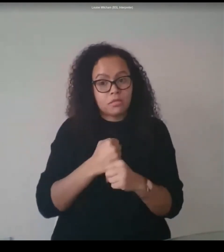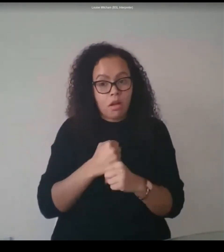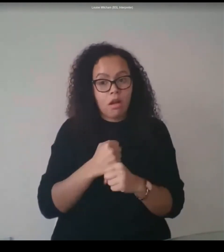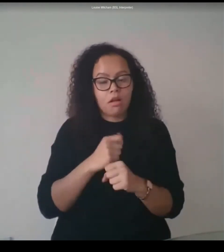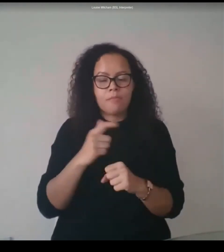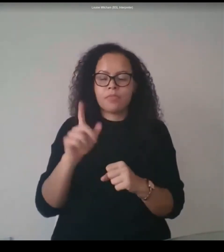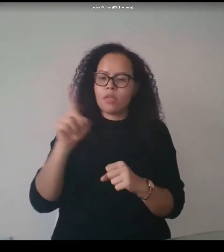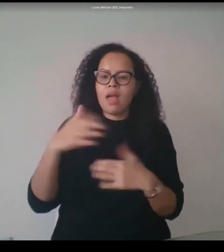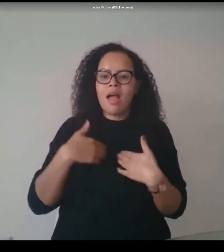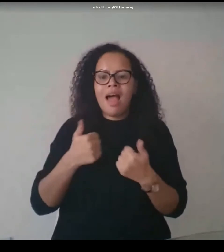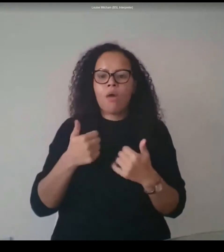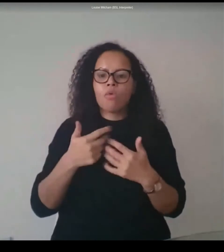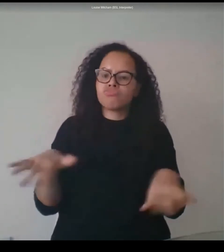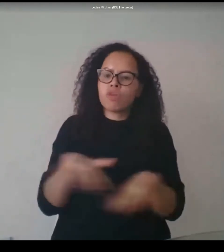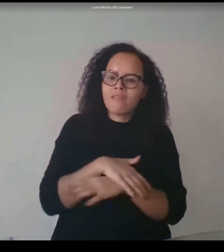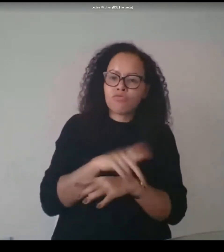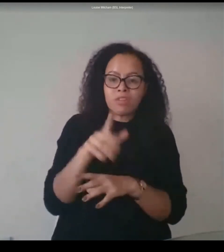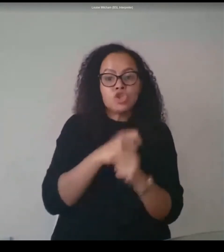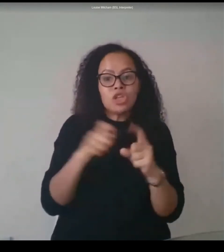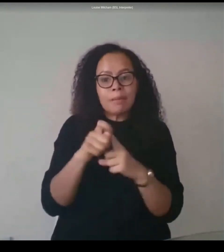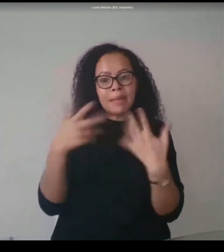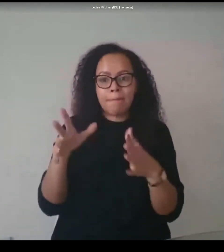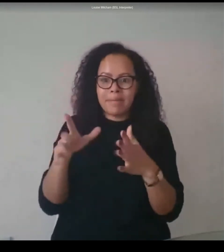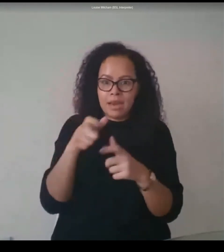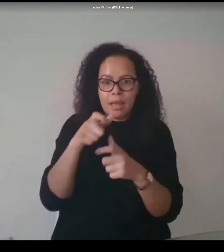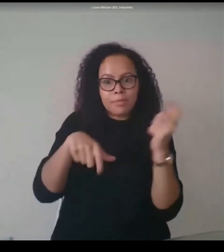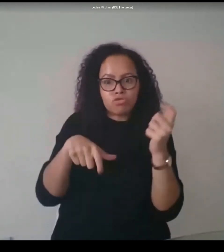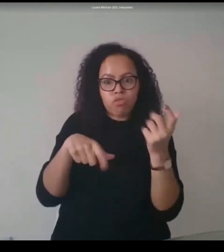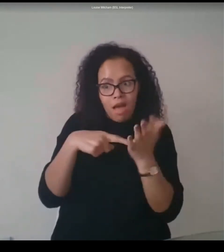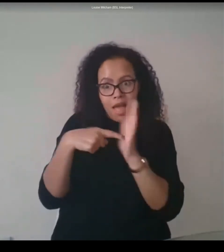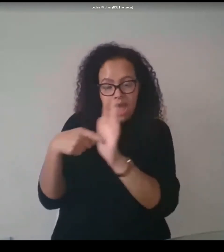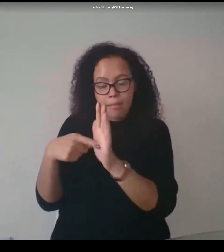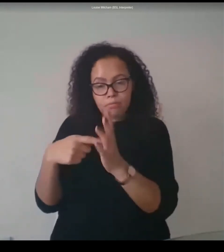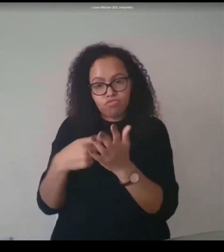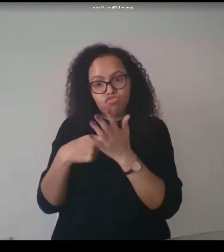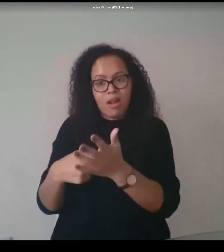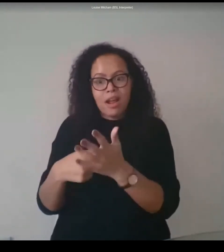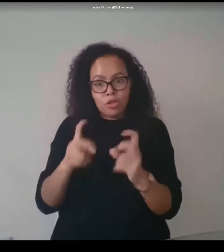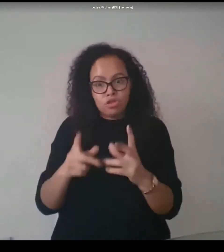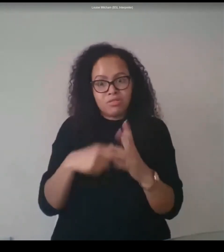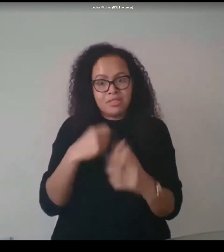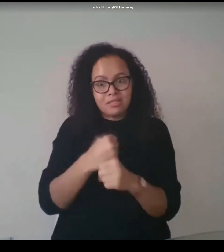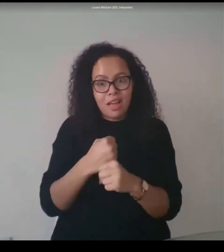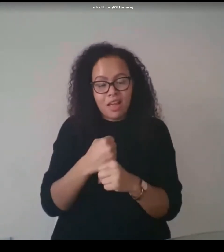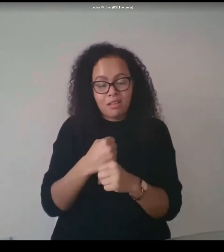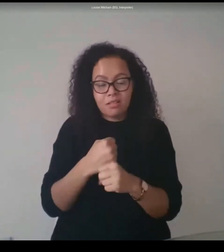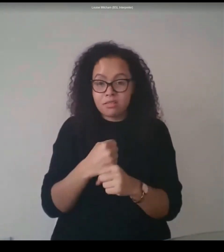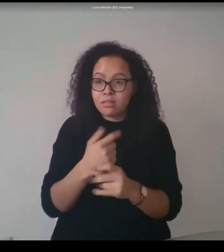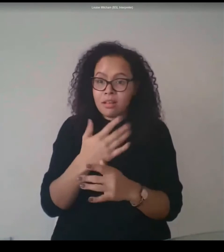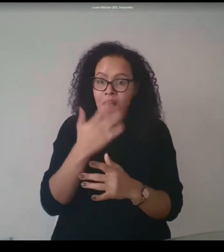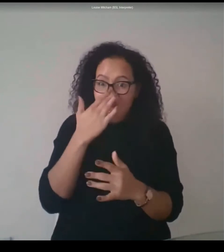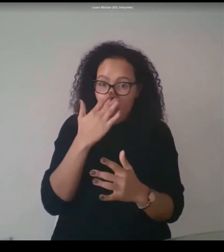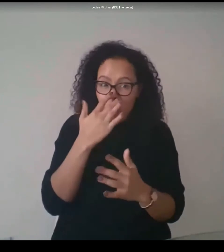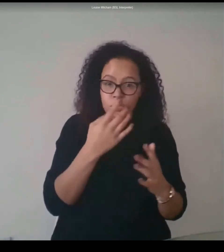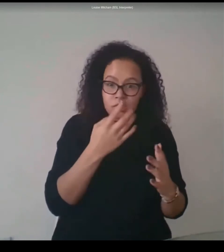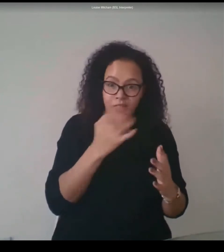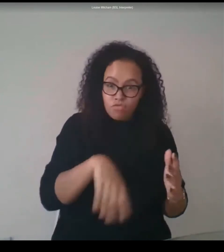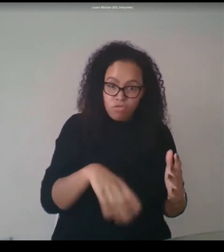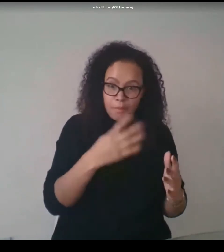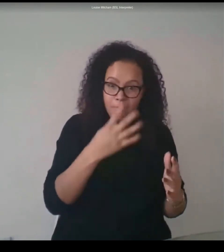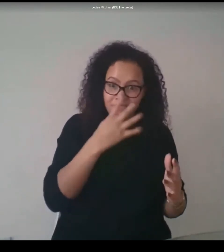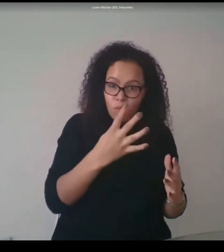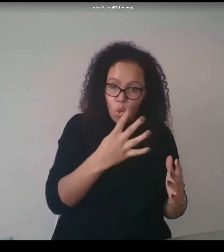recovery prescription with their GP. We have users ranging from 4 years old to older people in their 50s and 60s that have